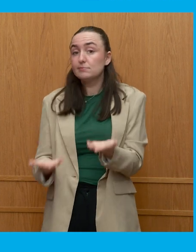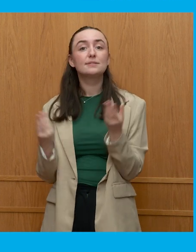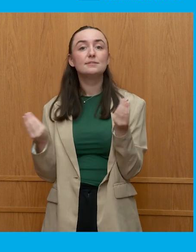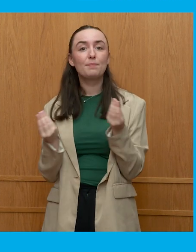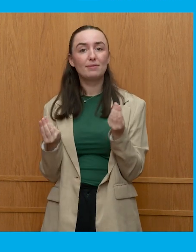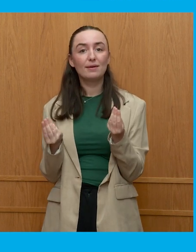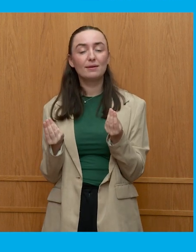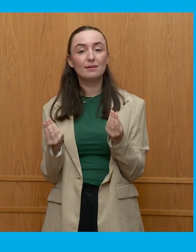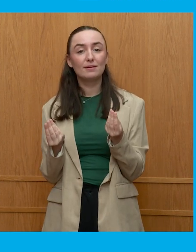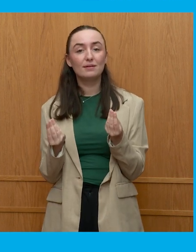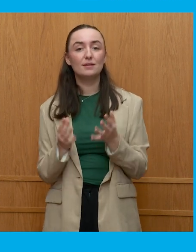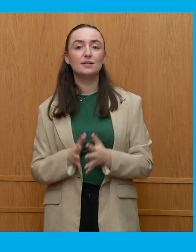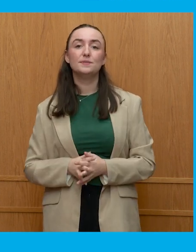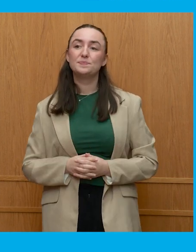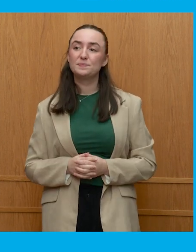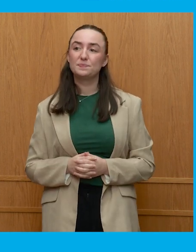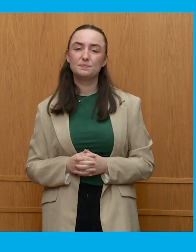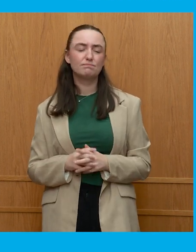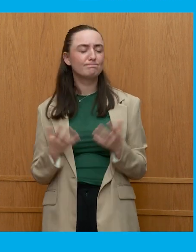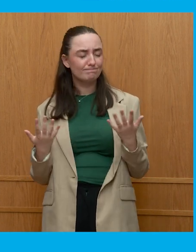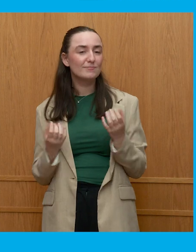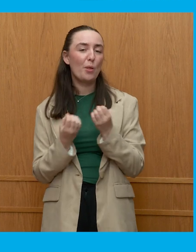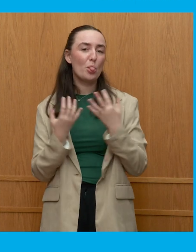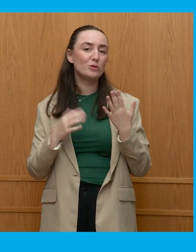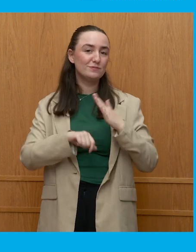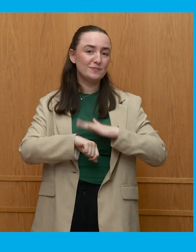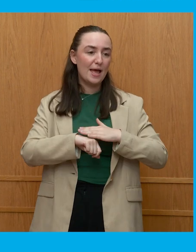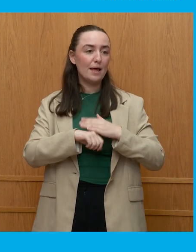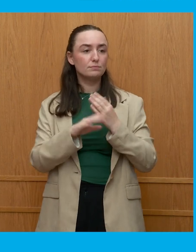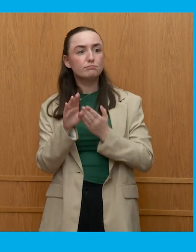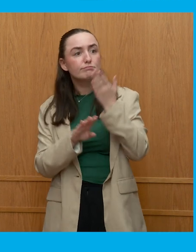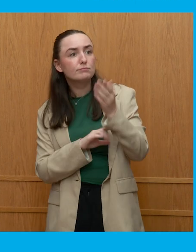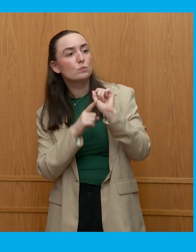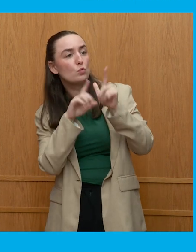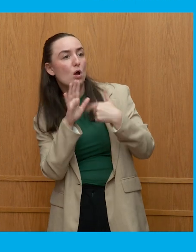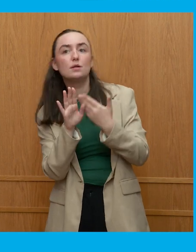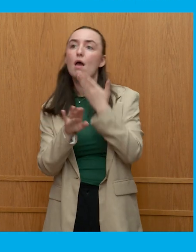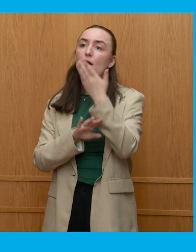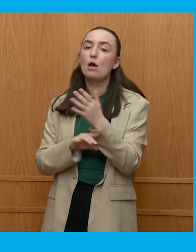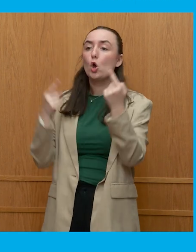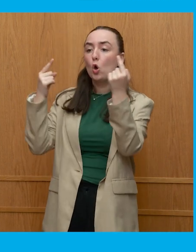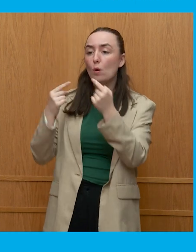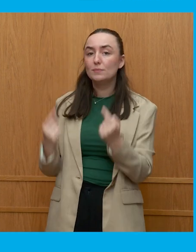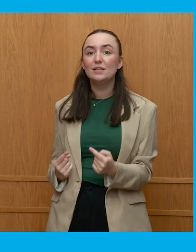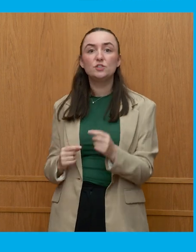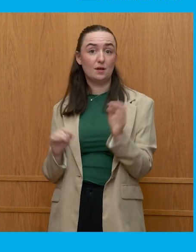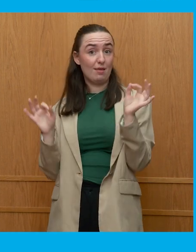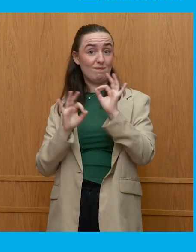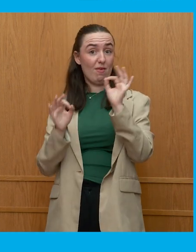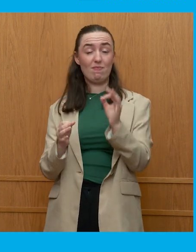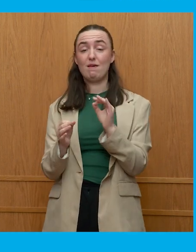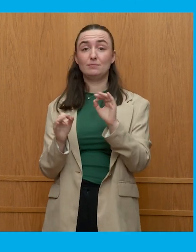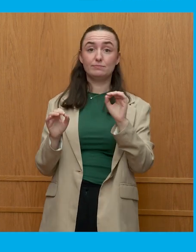But then, you know, many times we do projects, competitions, and then they never come to